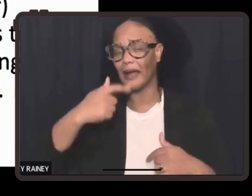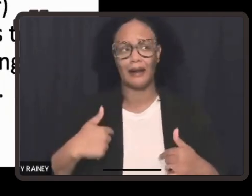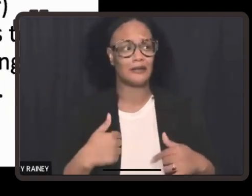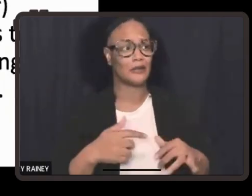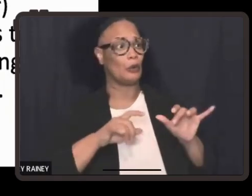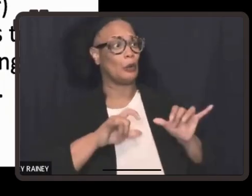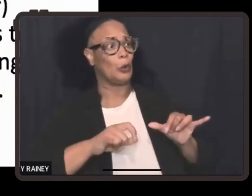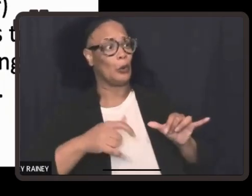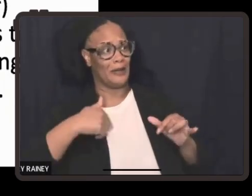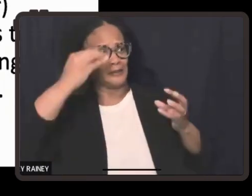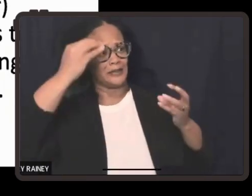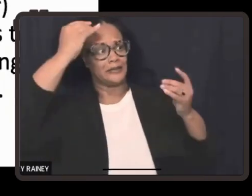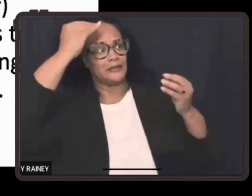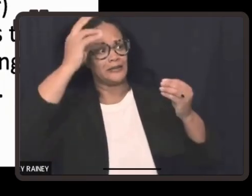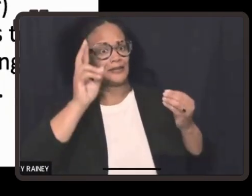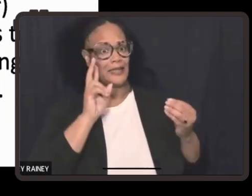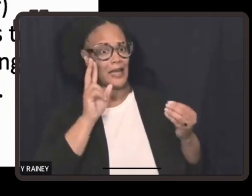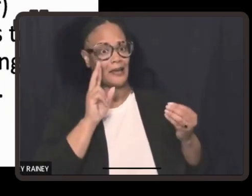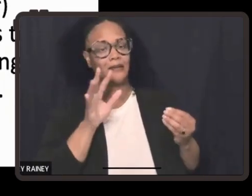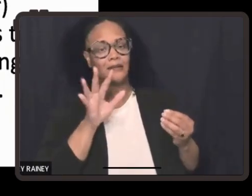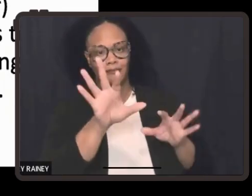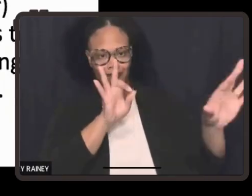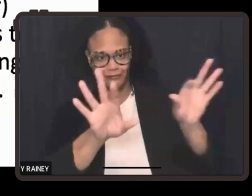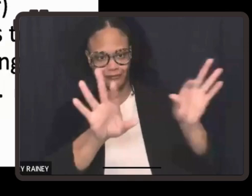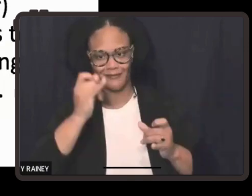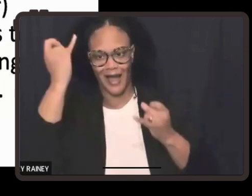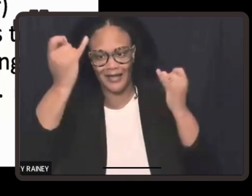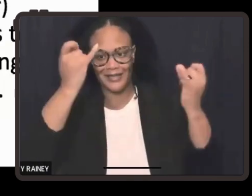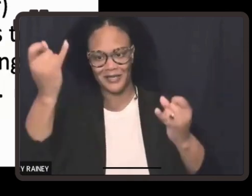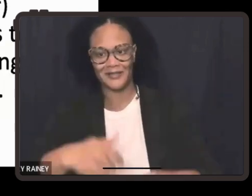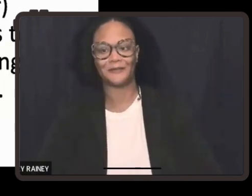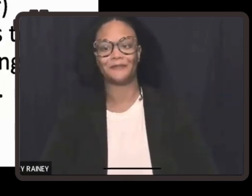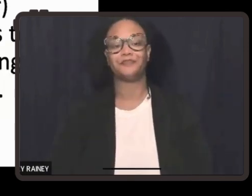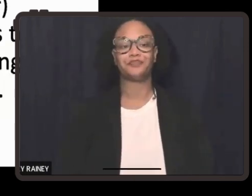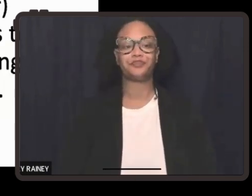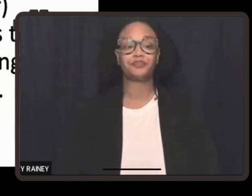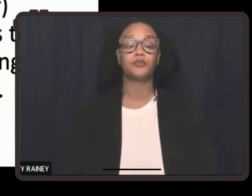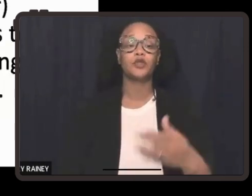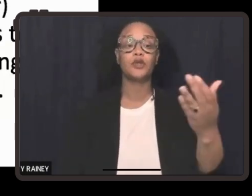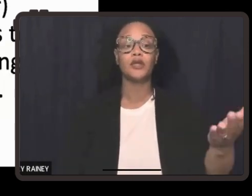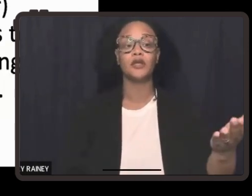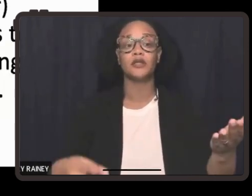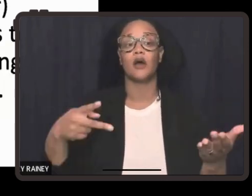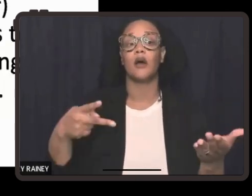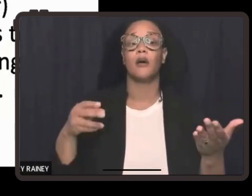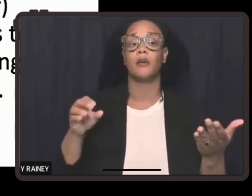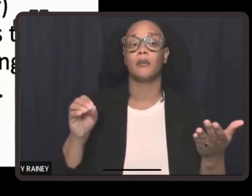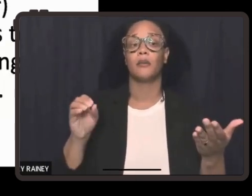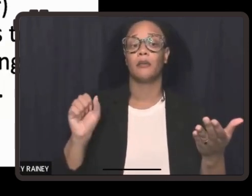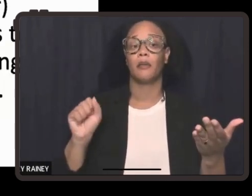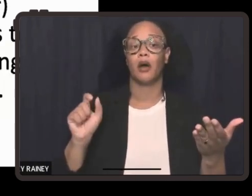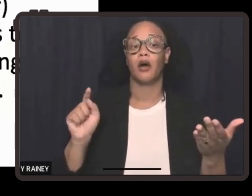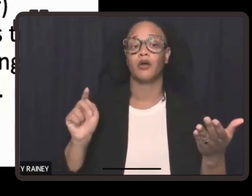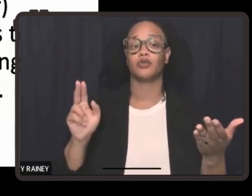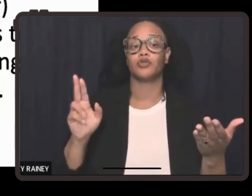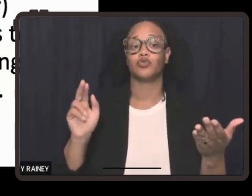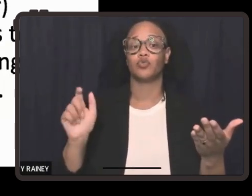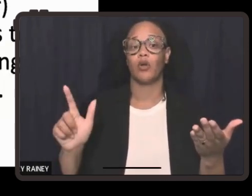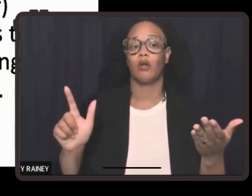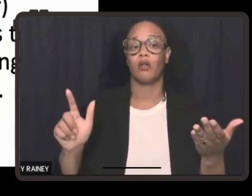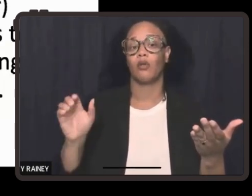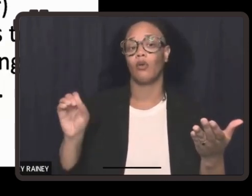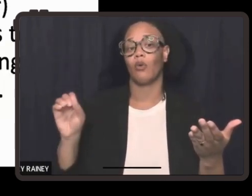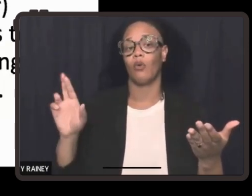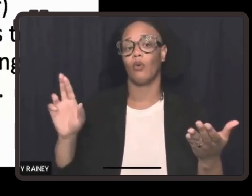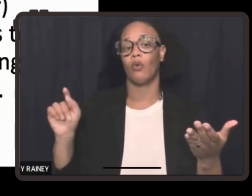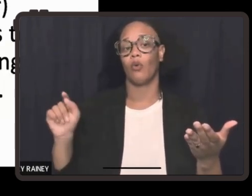orthostatic tachycardia syndrome. So if you think of charge with all the cranial nerves being affected, and there